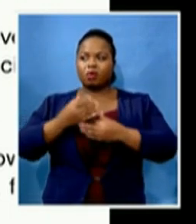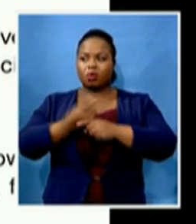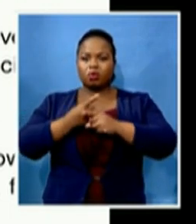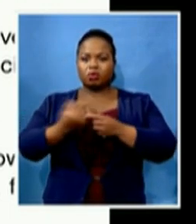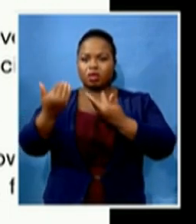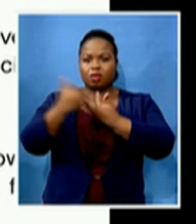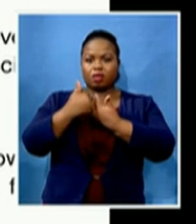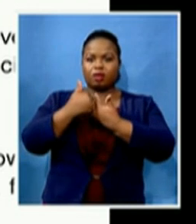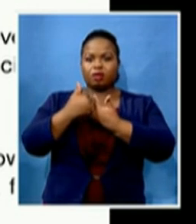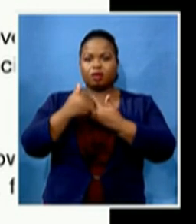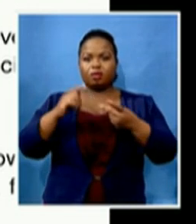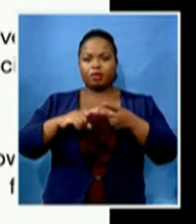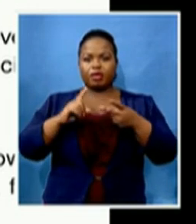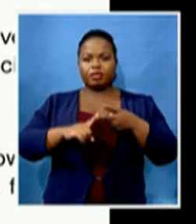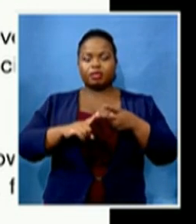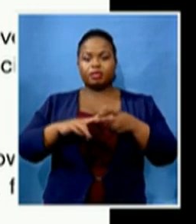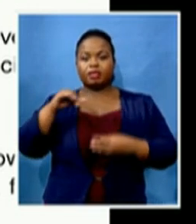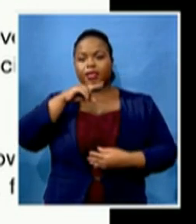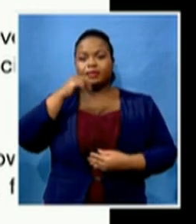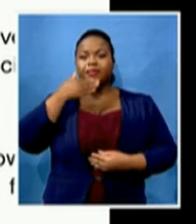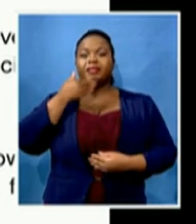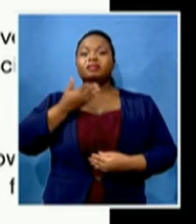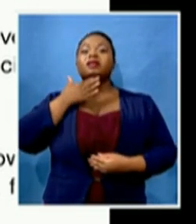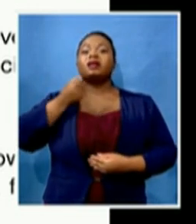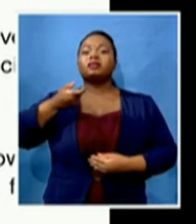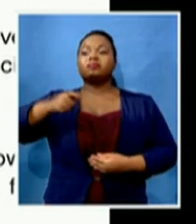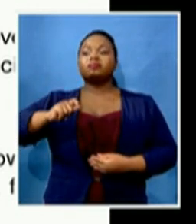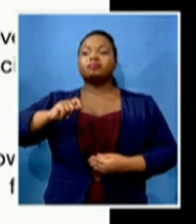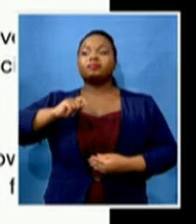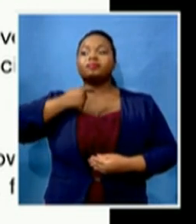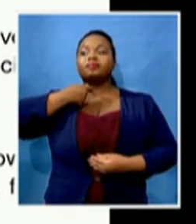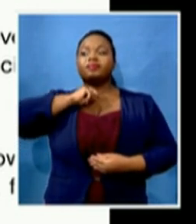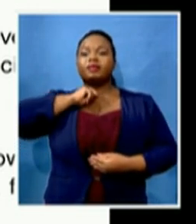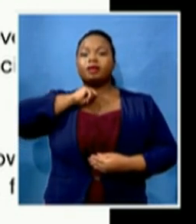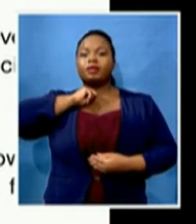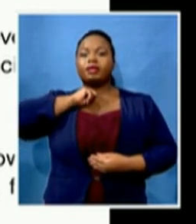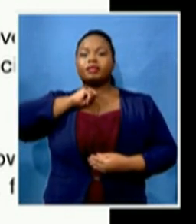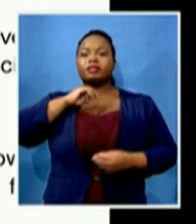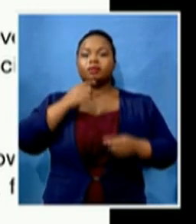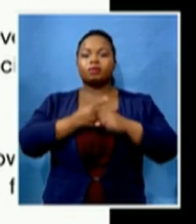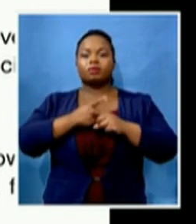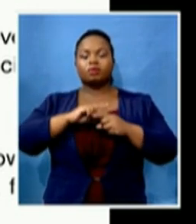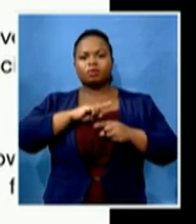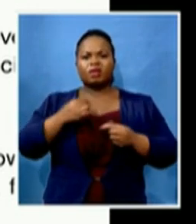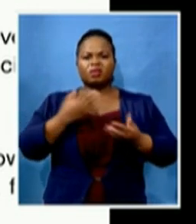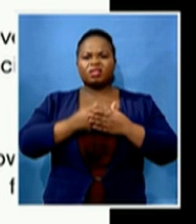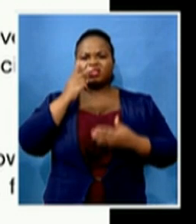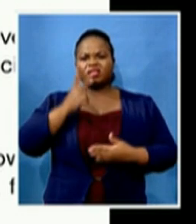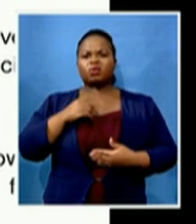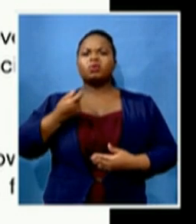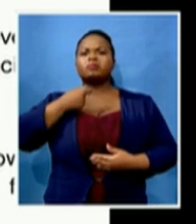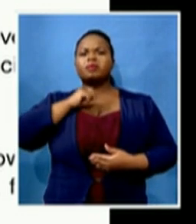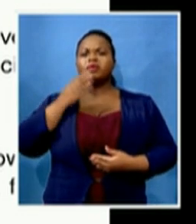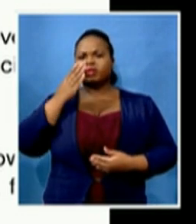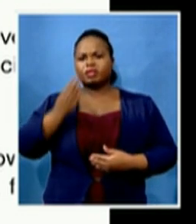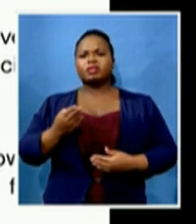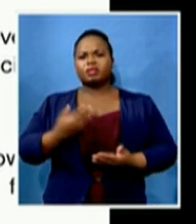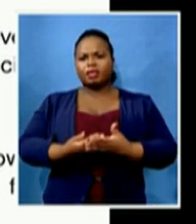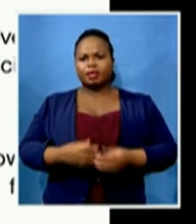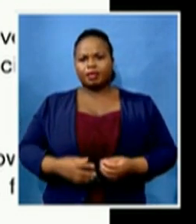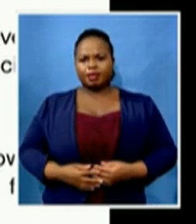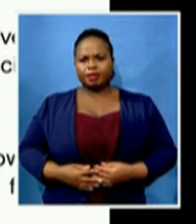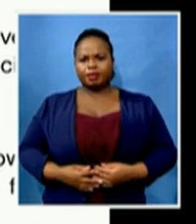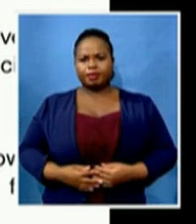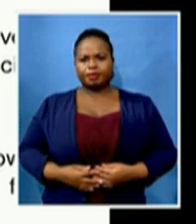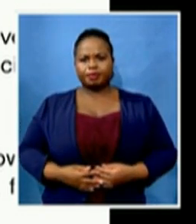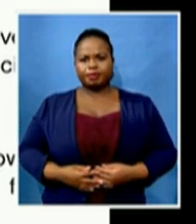mute. Otherwise, we're going to have to call the names because we can see who's not muted. Yes, please. As a result of hearing a